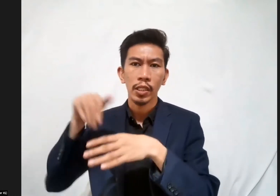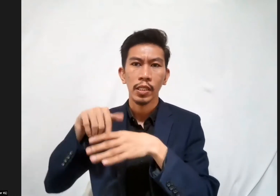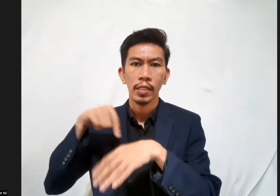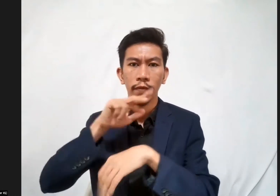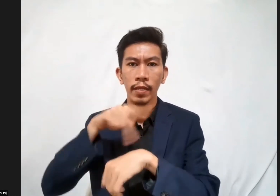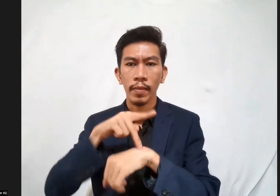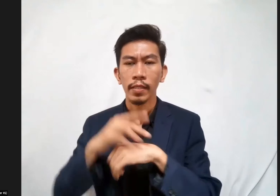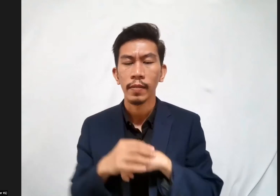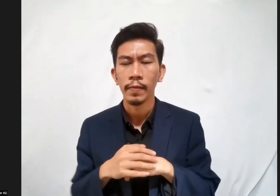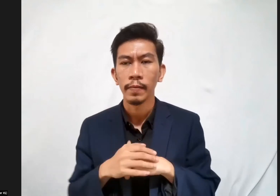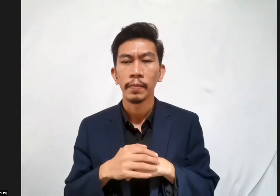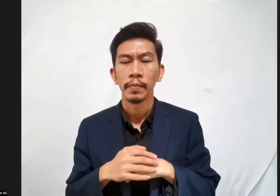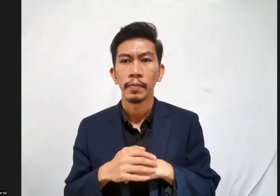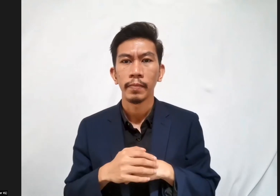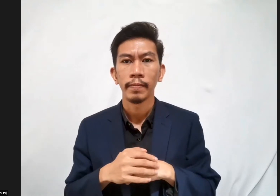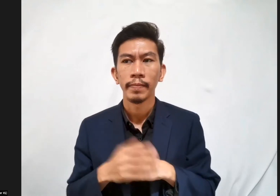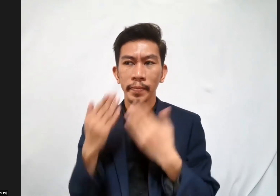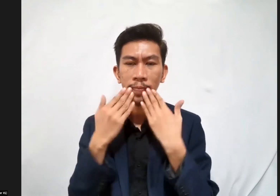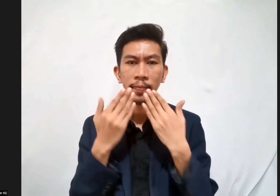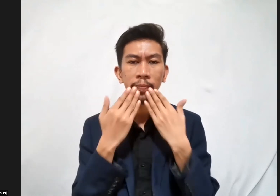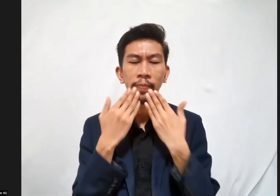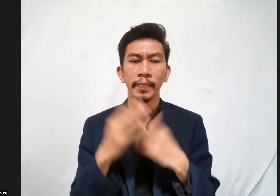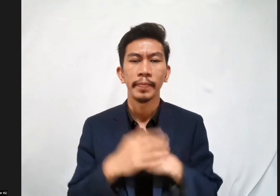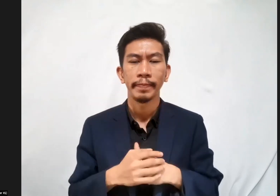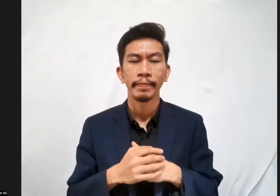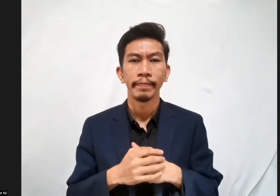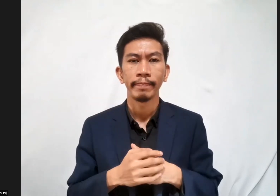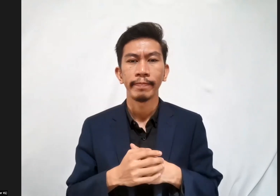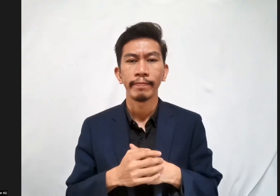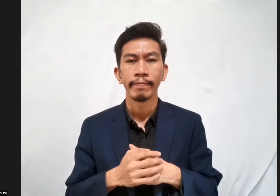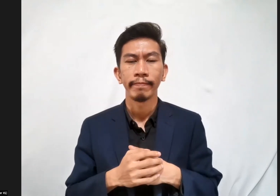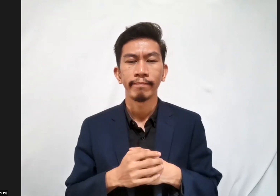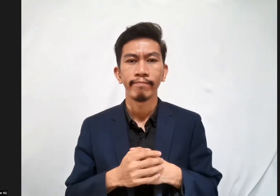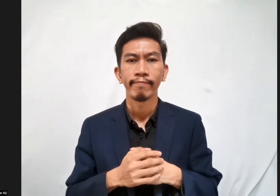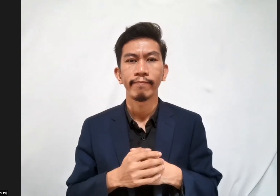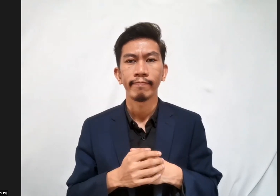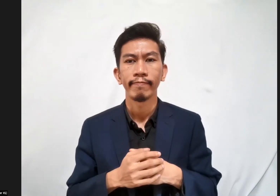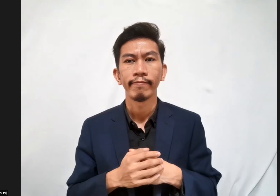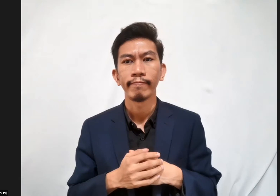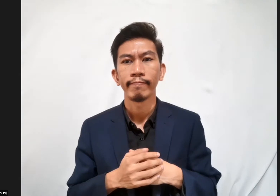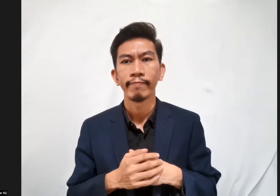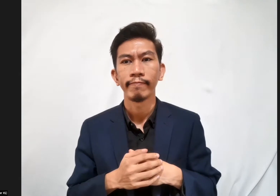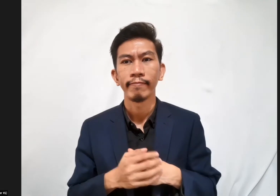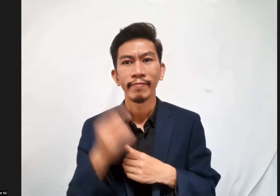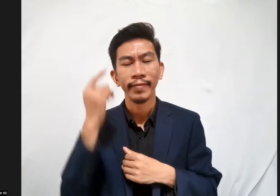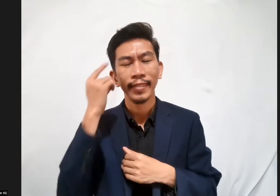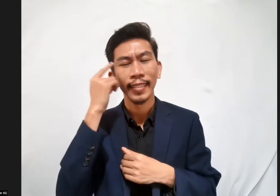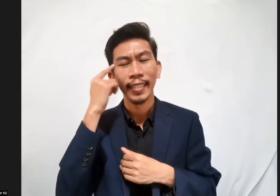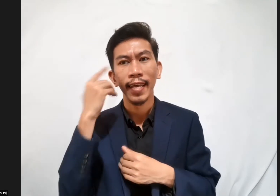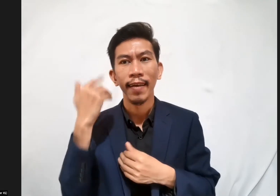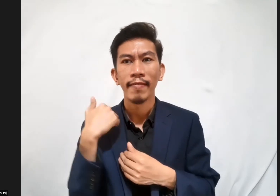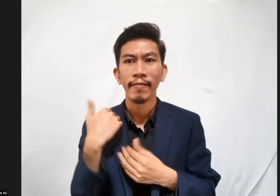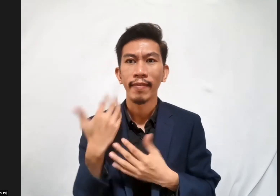Thank you very much, Dr. Ngelangel. Really on that note, I think I'm getting a signal that